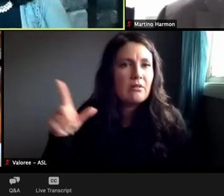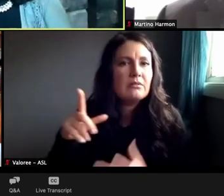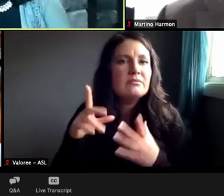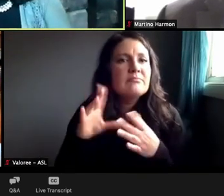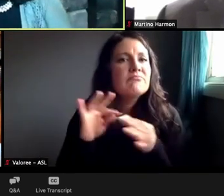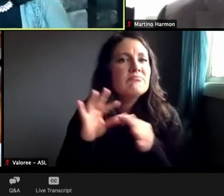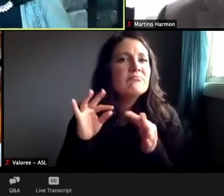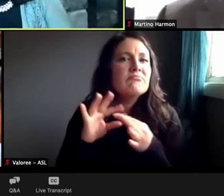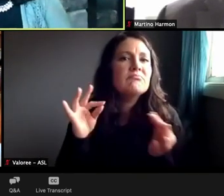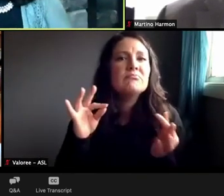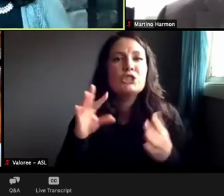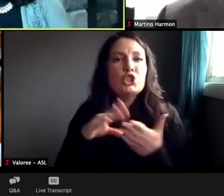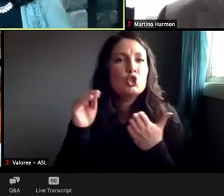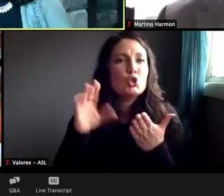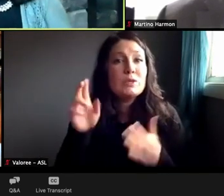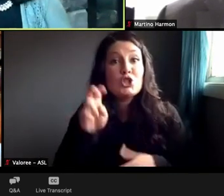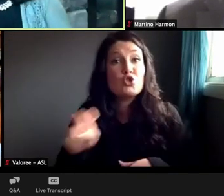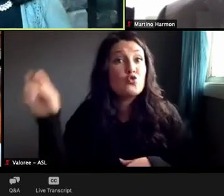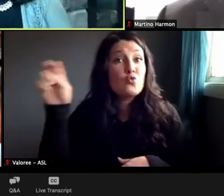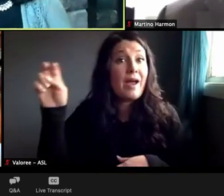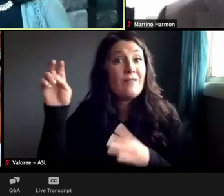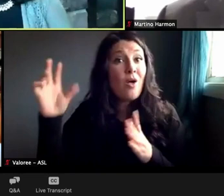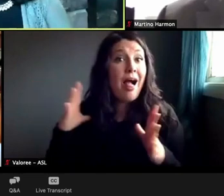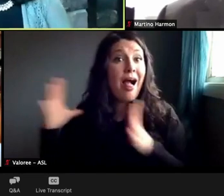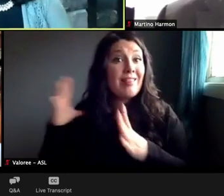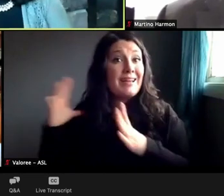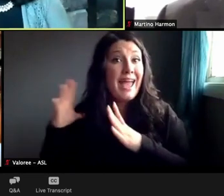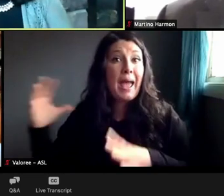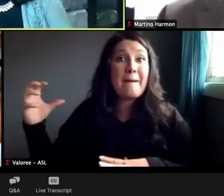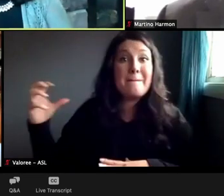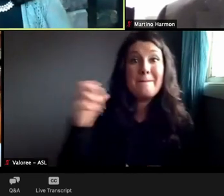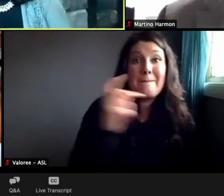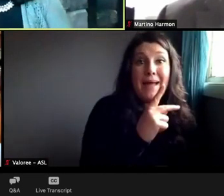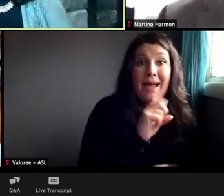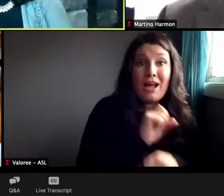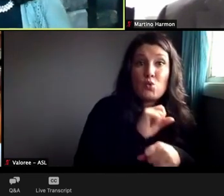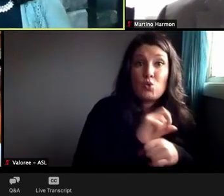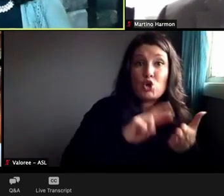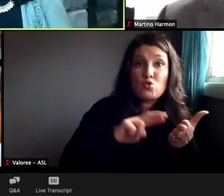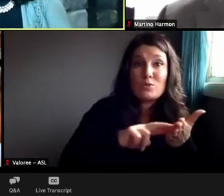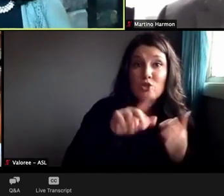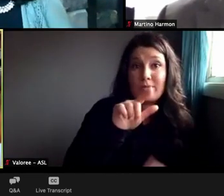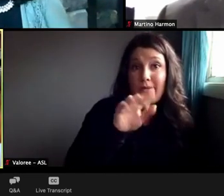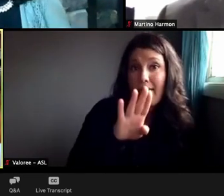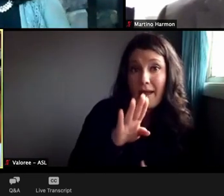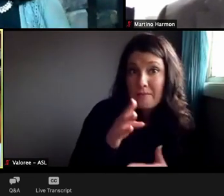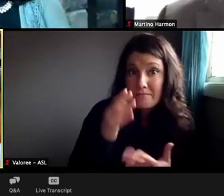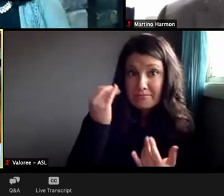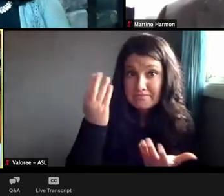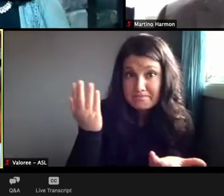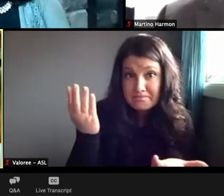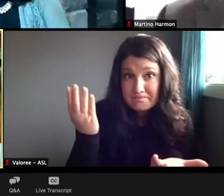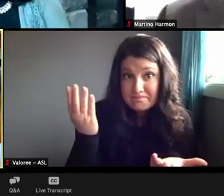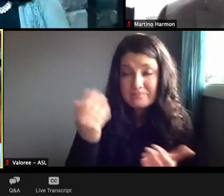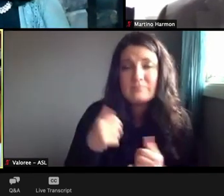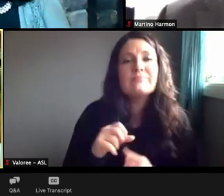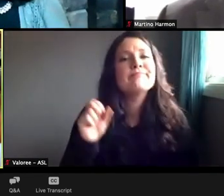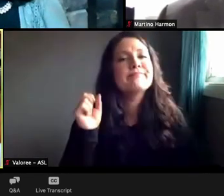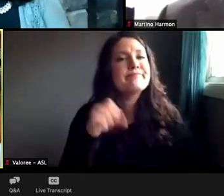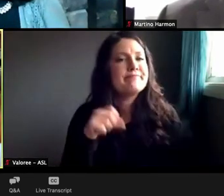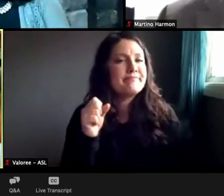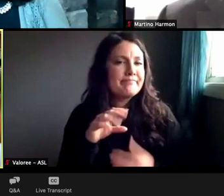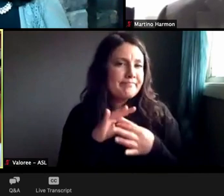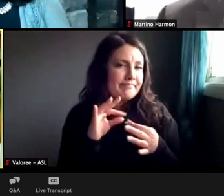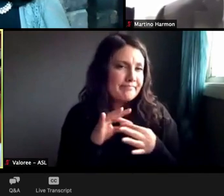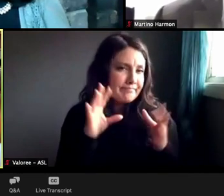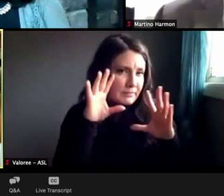for the holiday and then returning to work in labs, research labs? Yeah, you know, I think it's very challenging coming